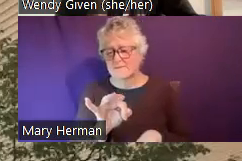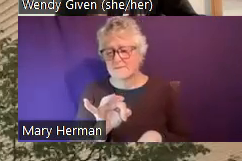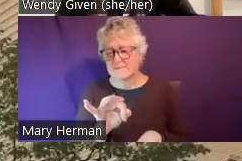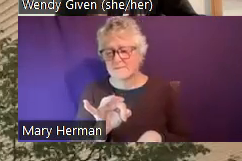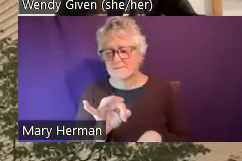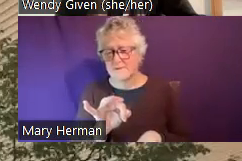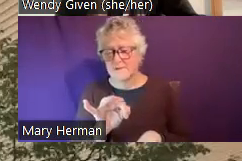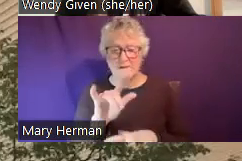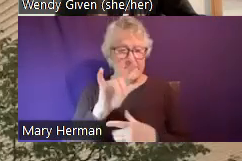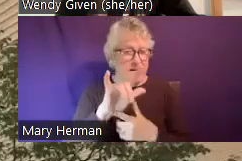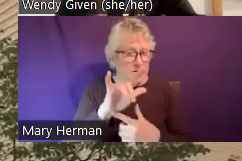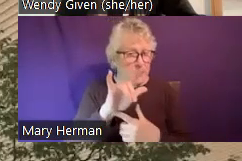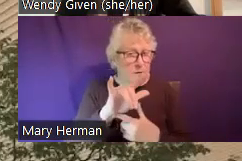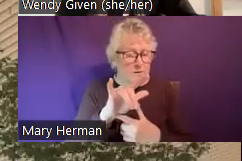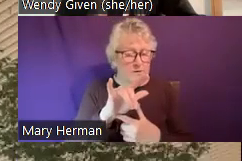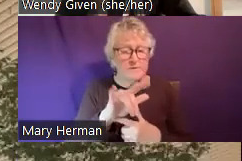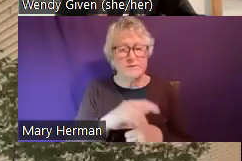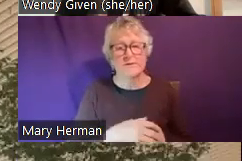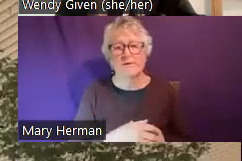airport.